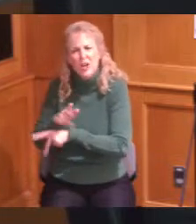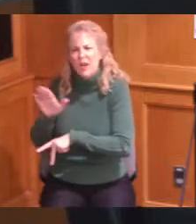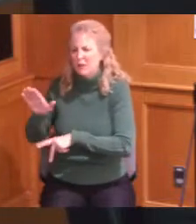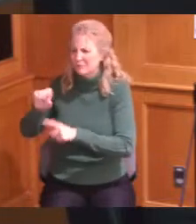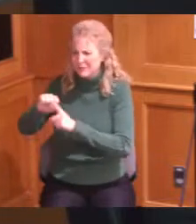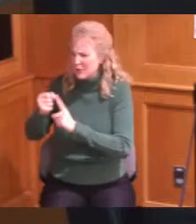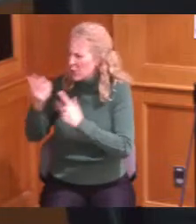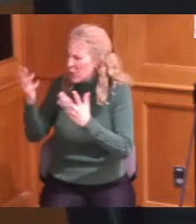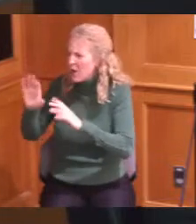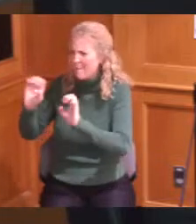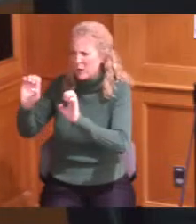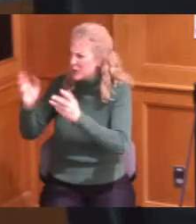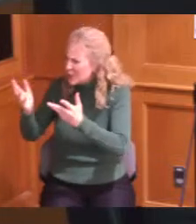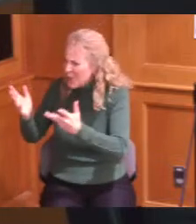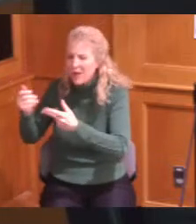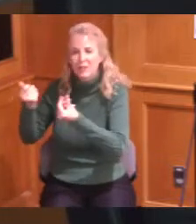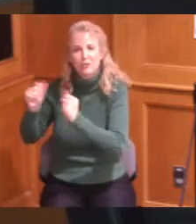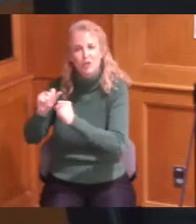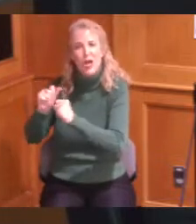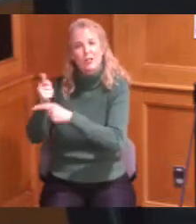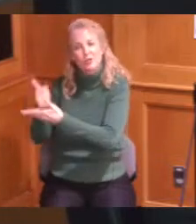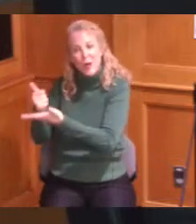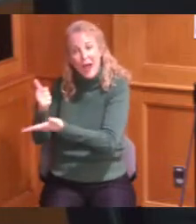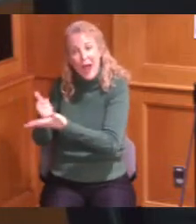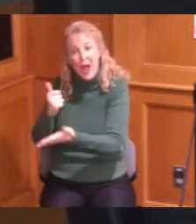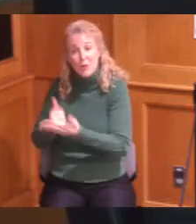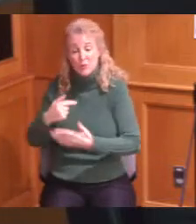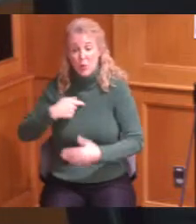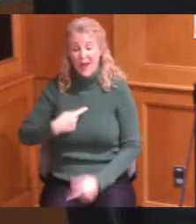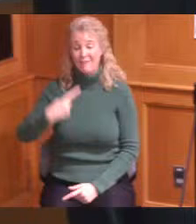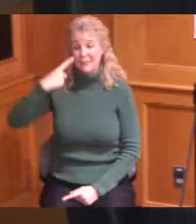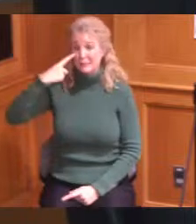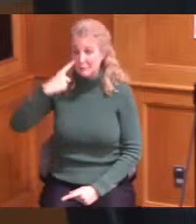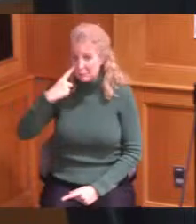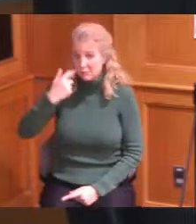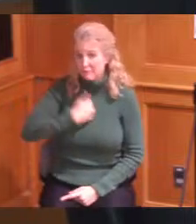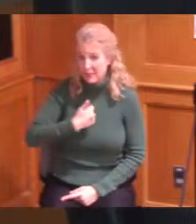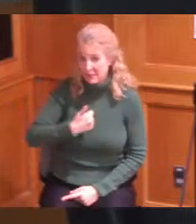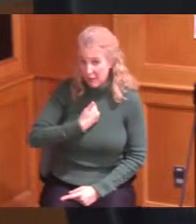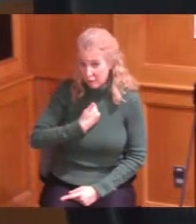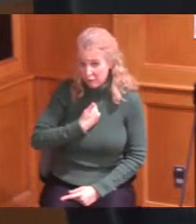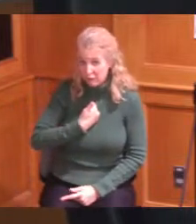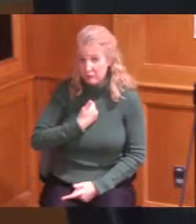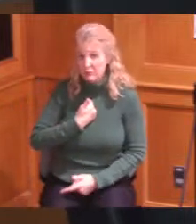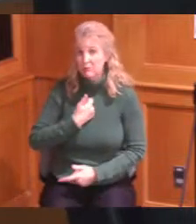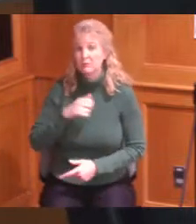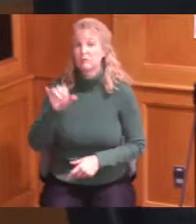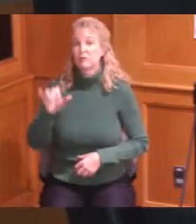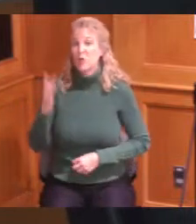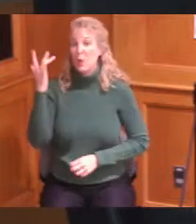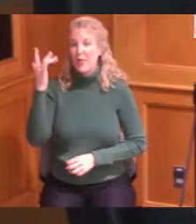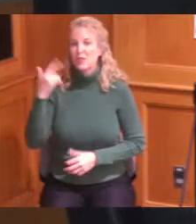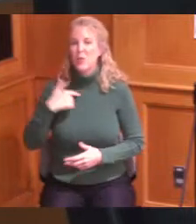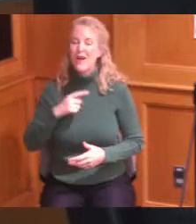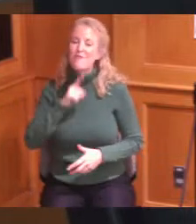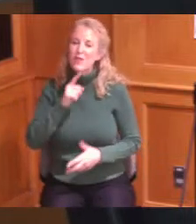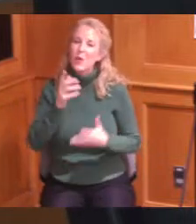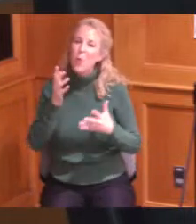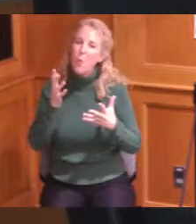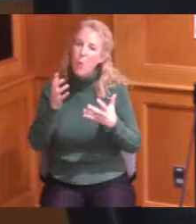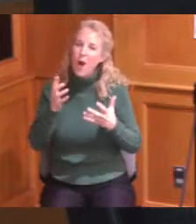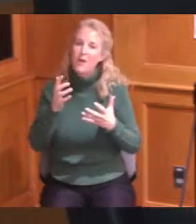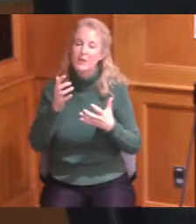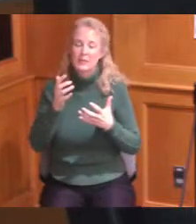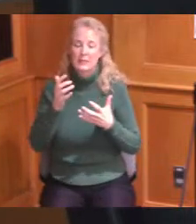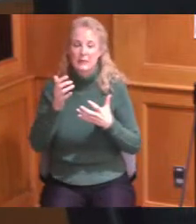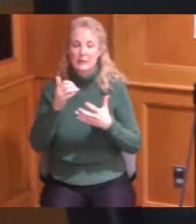was, trying to connect her. So I've anecdotally seen this in action. And that's why I'm so keen on making sure that